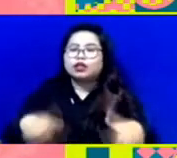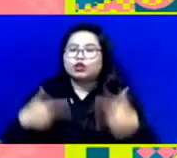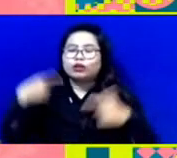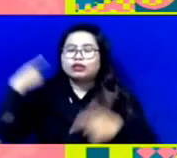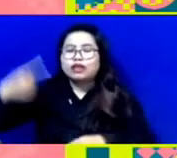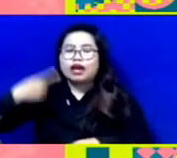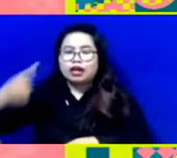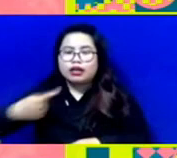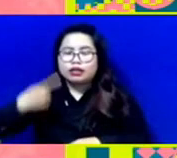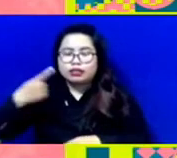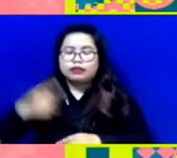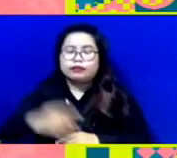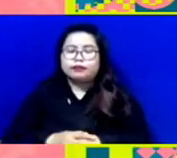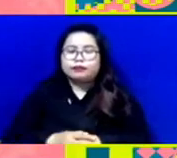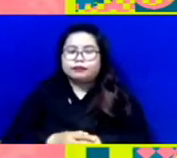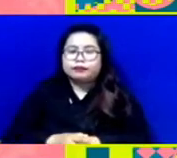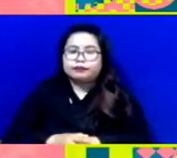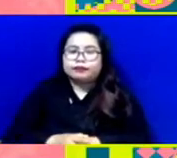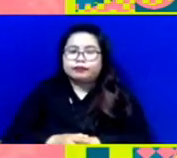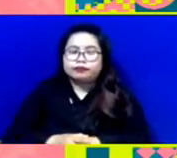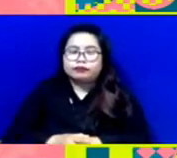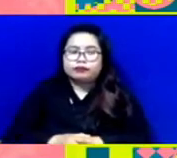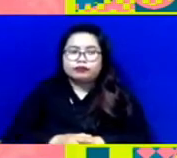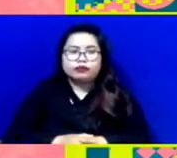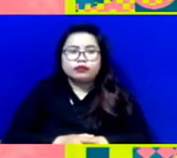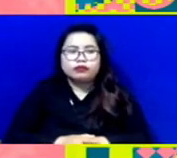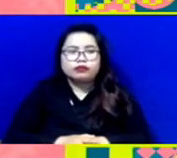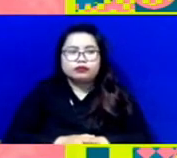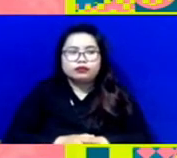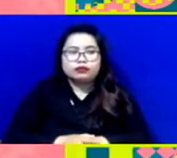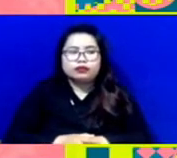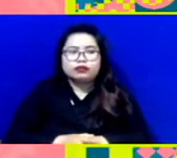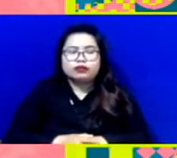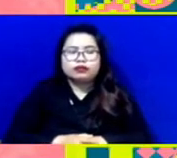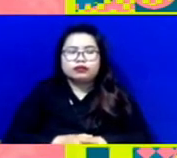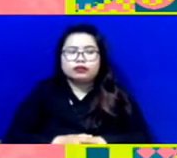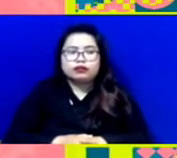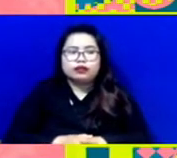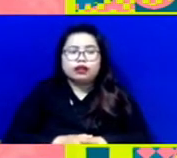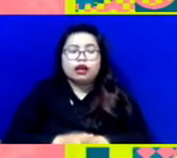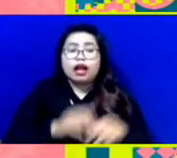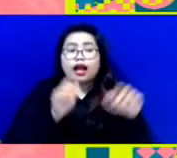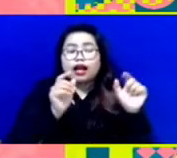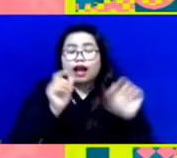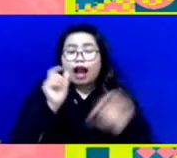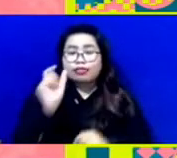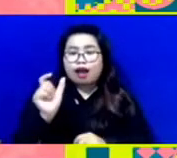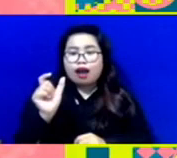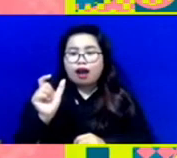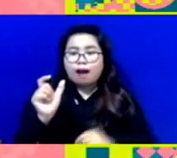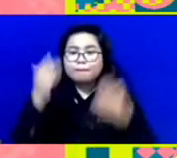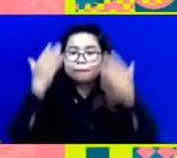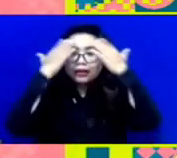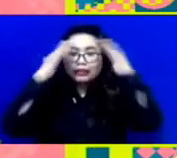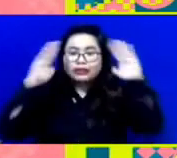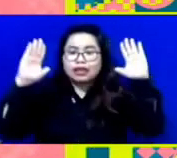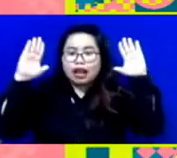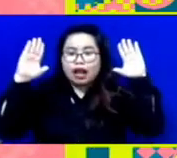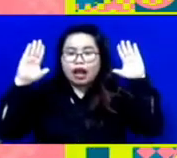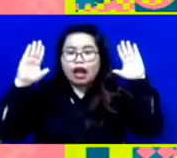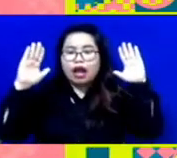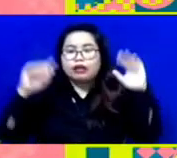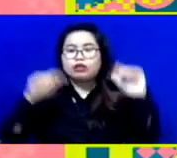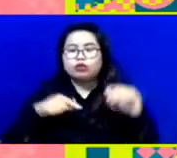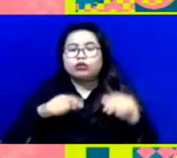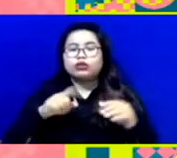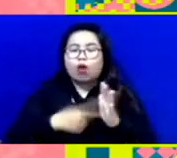Now, what's amazing is this word Pancasila is panj, five. It comes from Sanskrit, Pancasila.